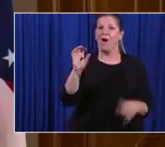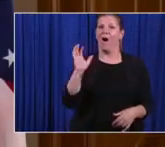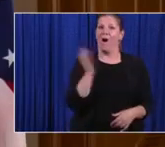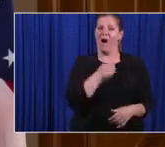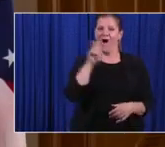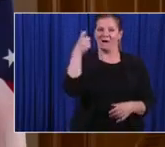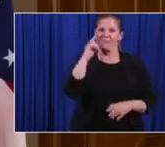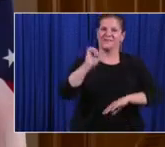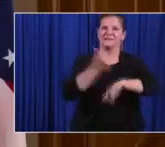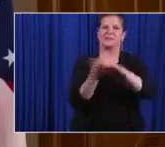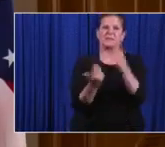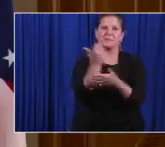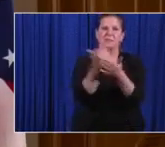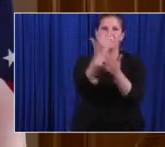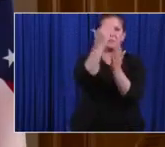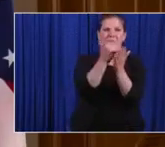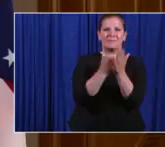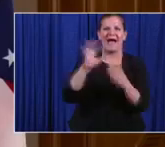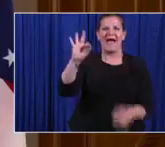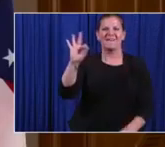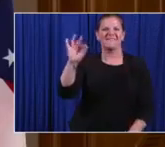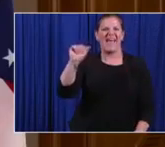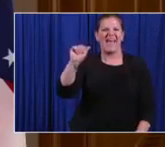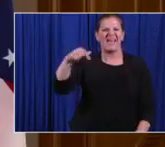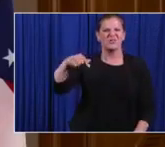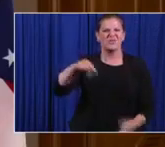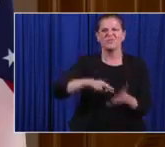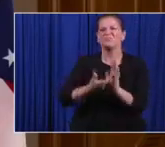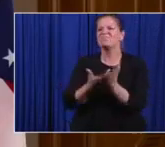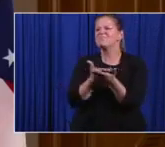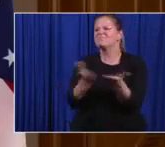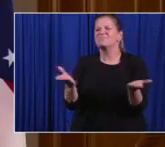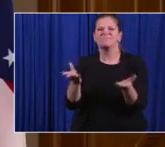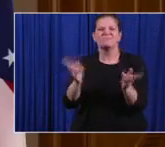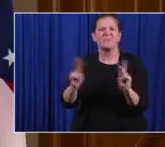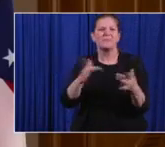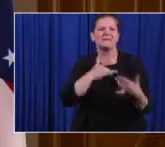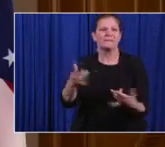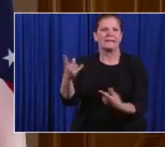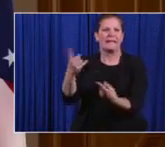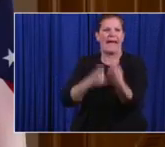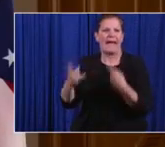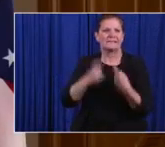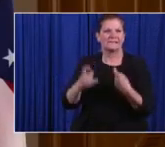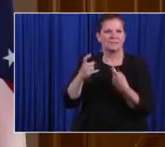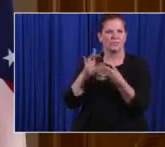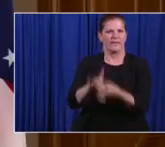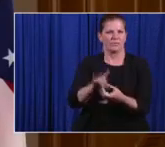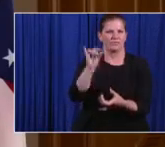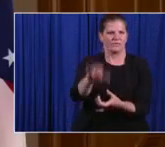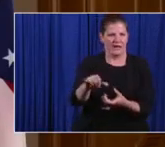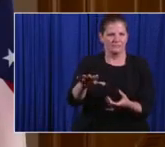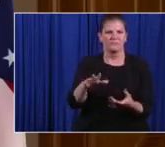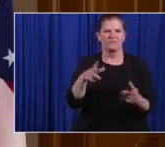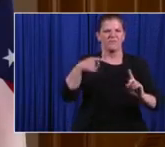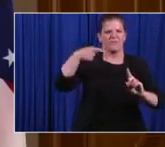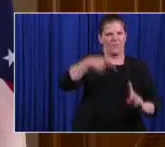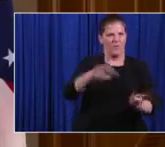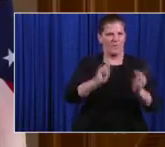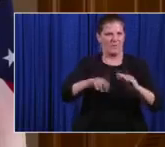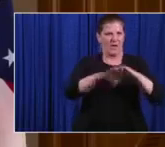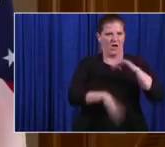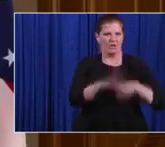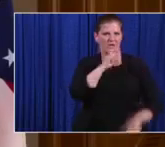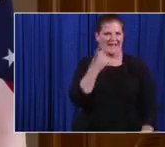for their website that addresses some common questions for those under the age of 18. The document shares information